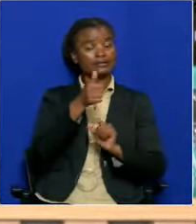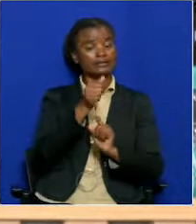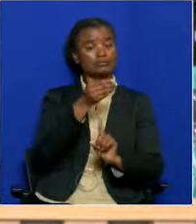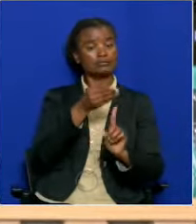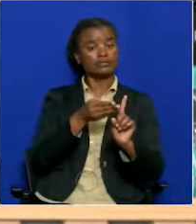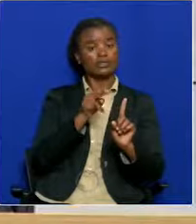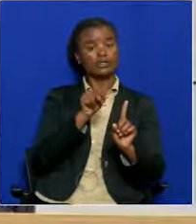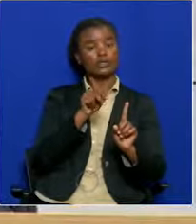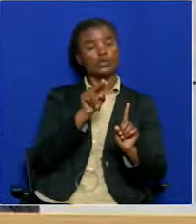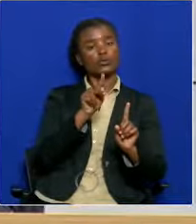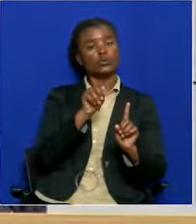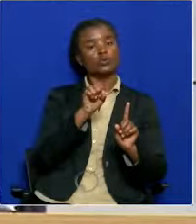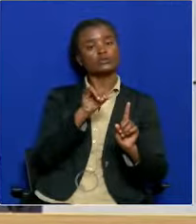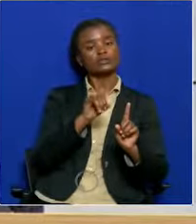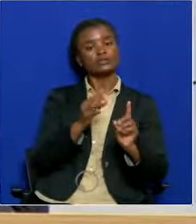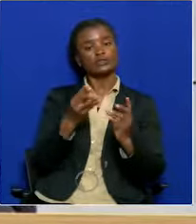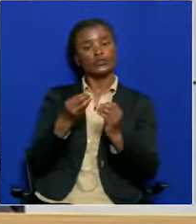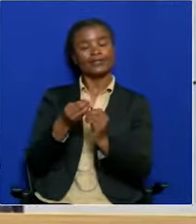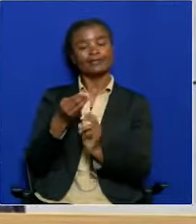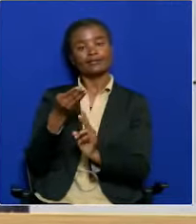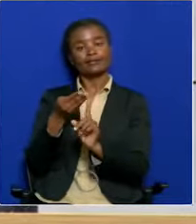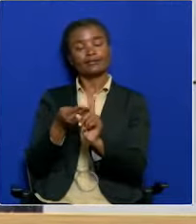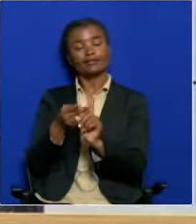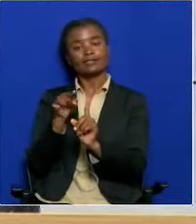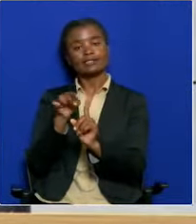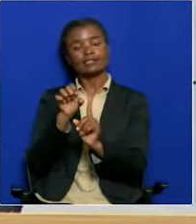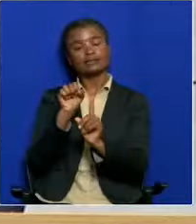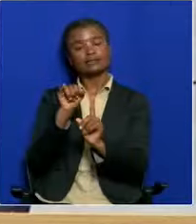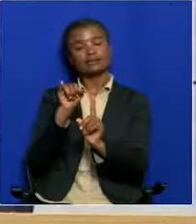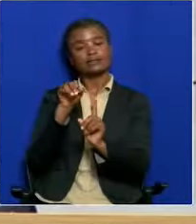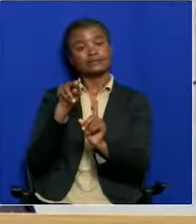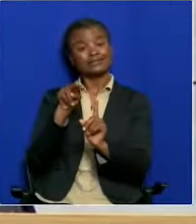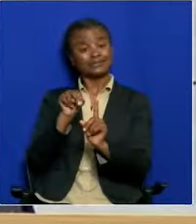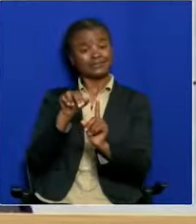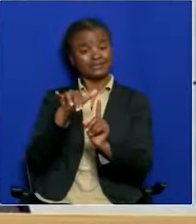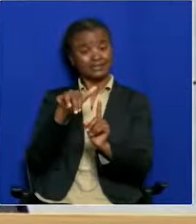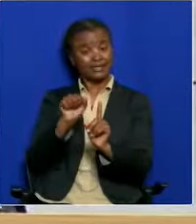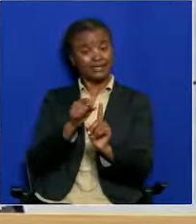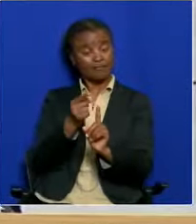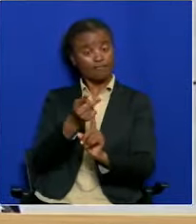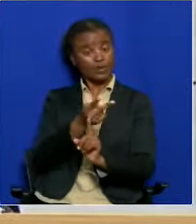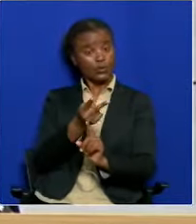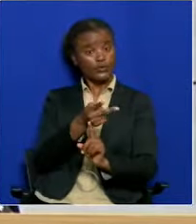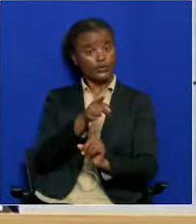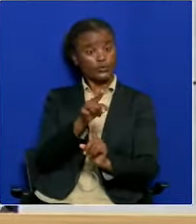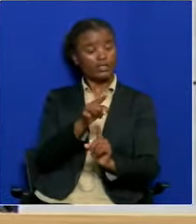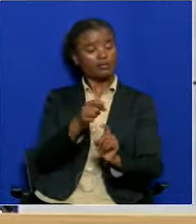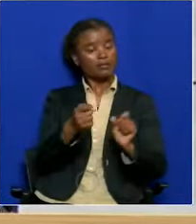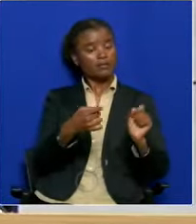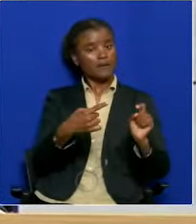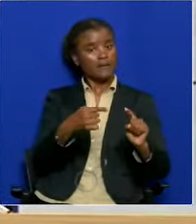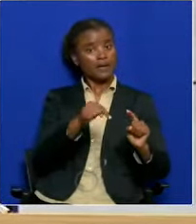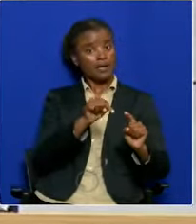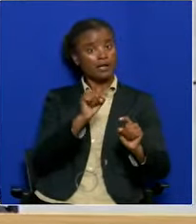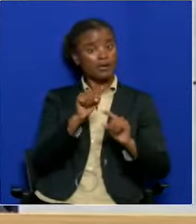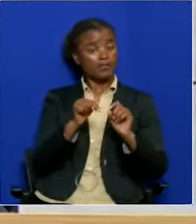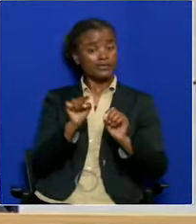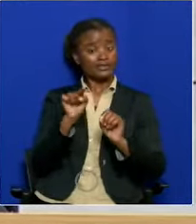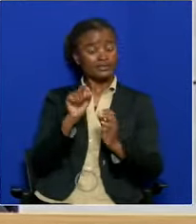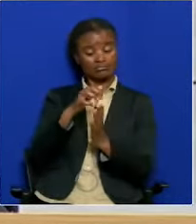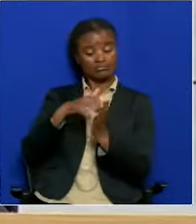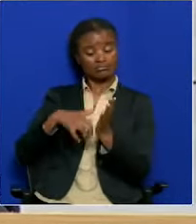article? No, I was not aware, but I'm aware that Sergeant Kosi